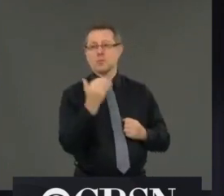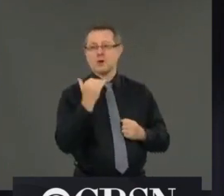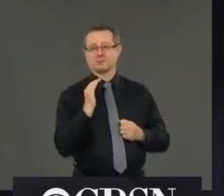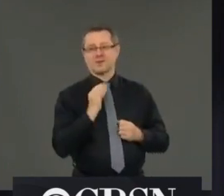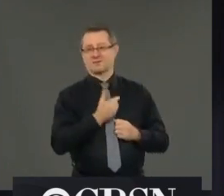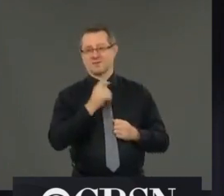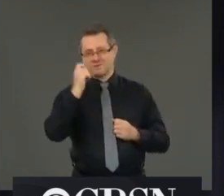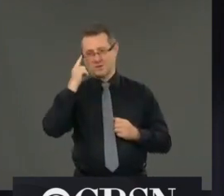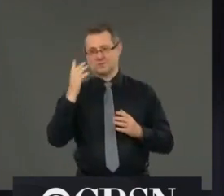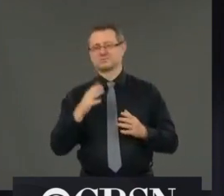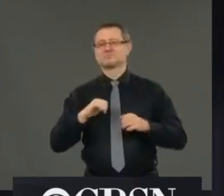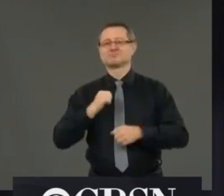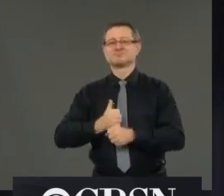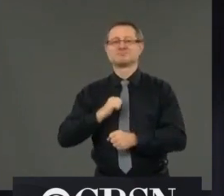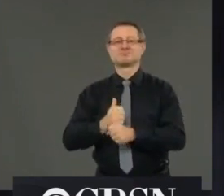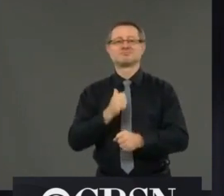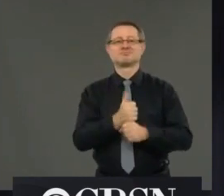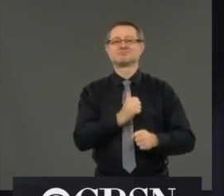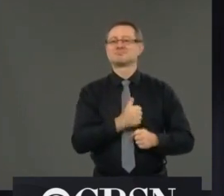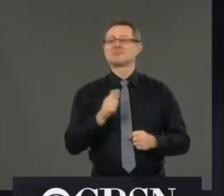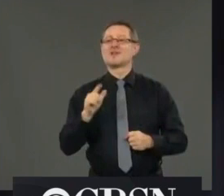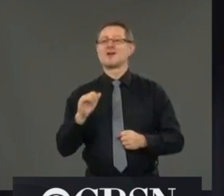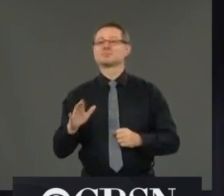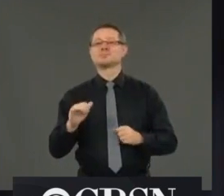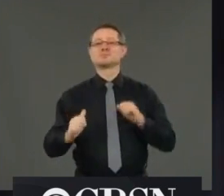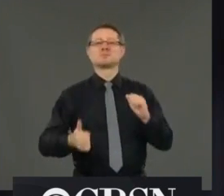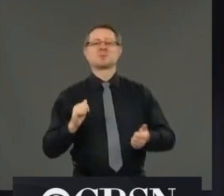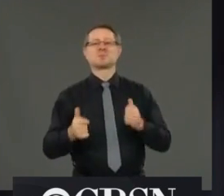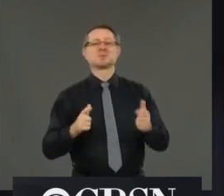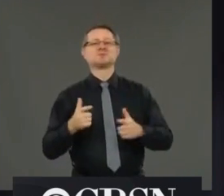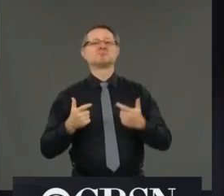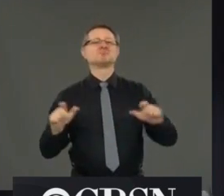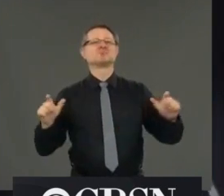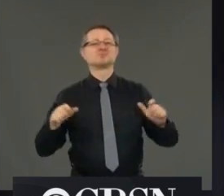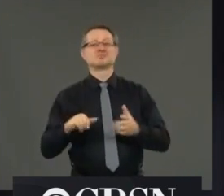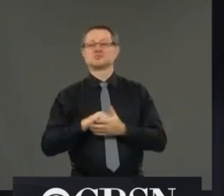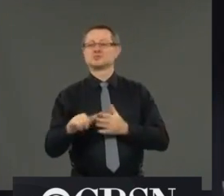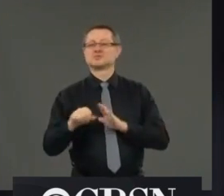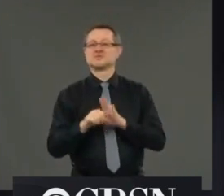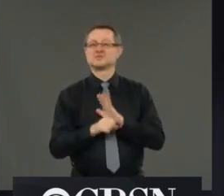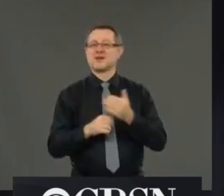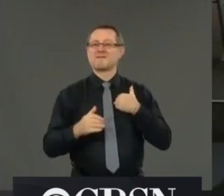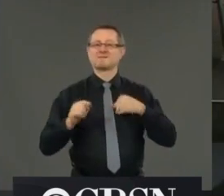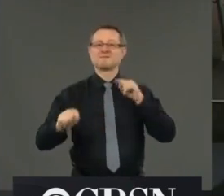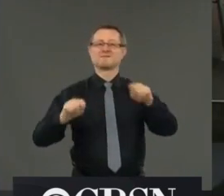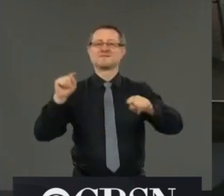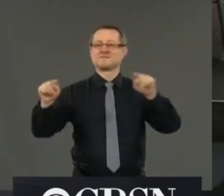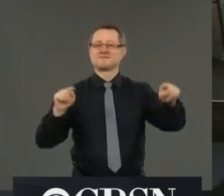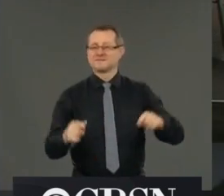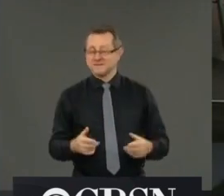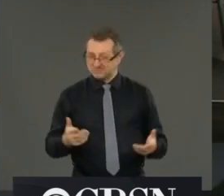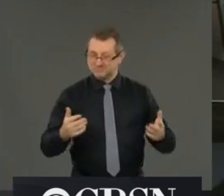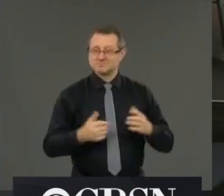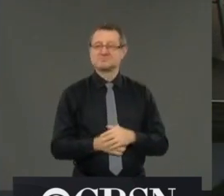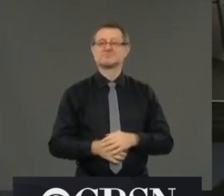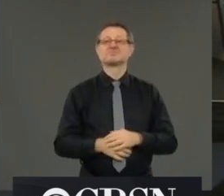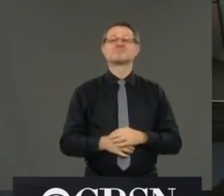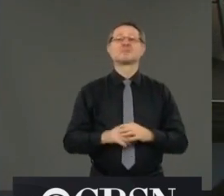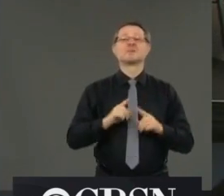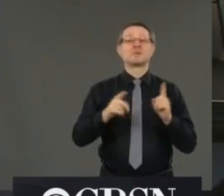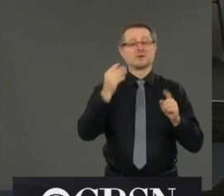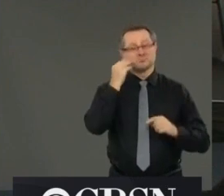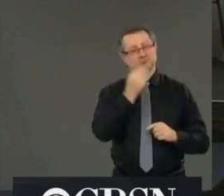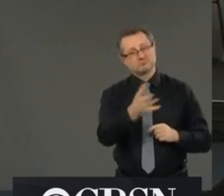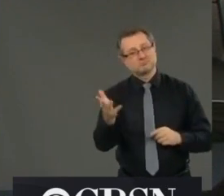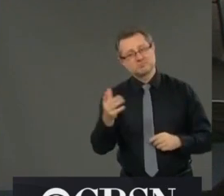huge network of labs here in the state that are doing that kind of testing. But Luis, those are your numbers. Let me just make